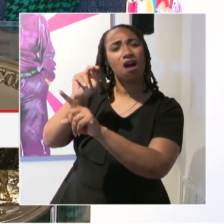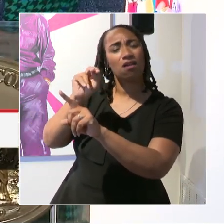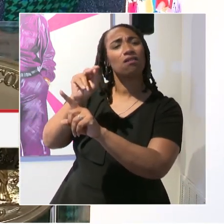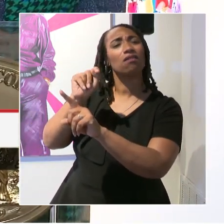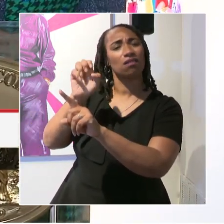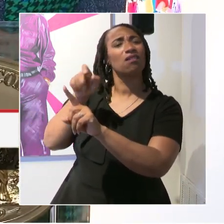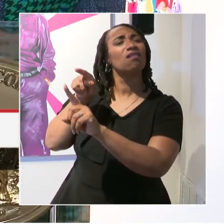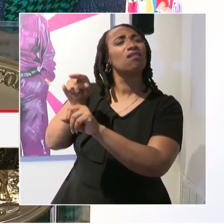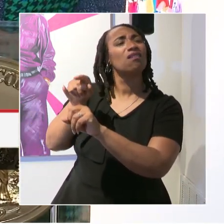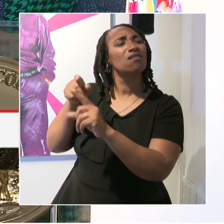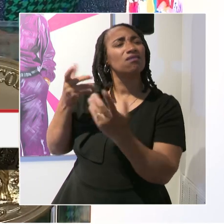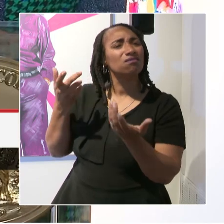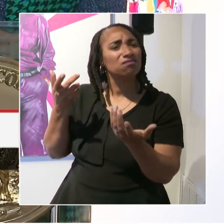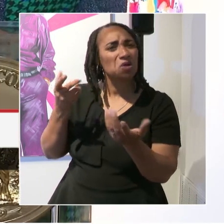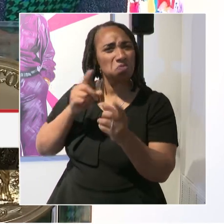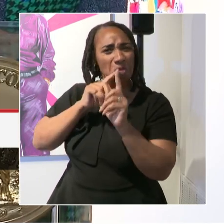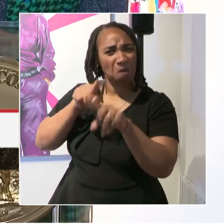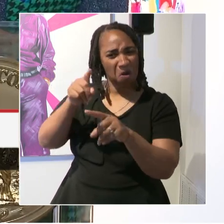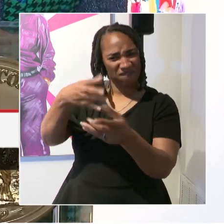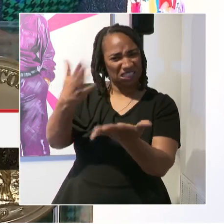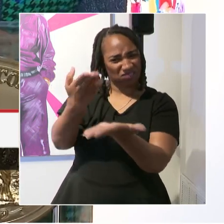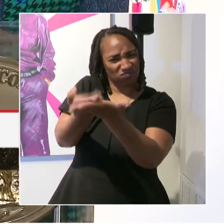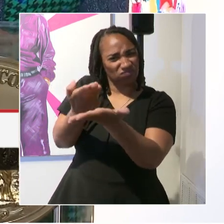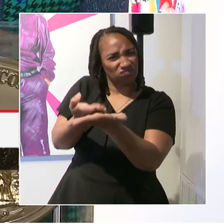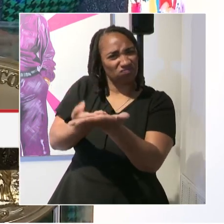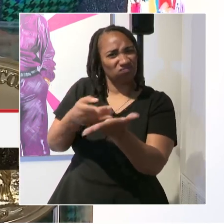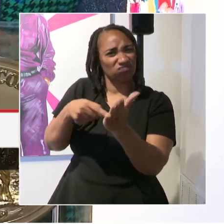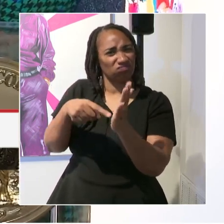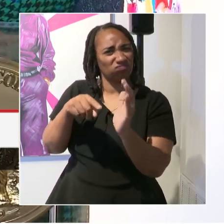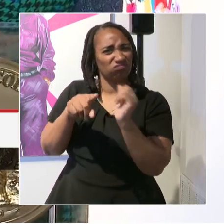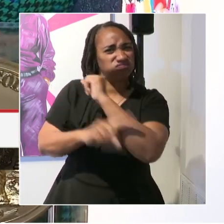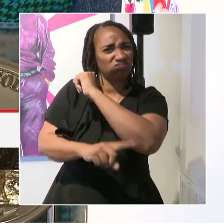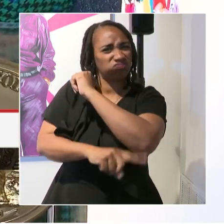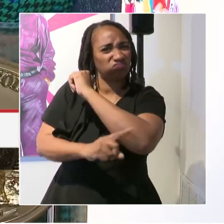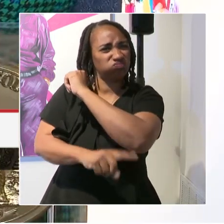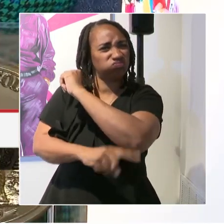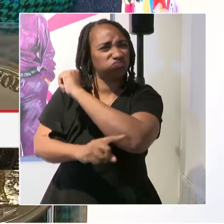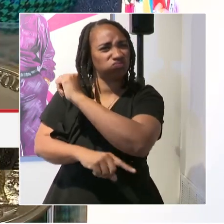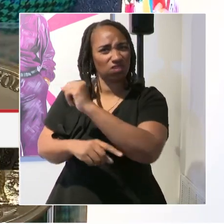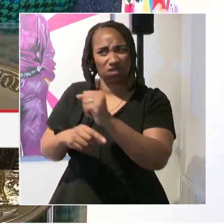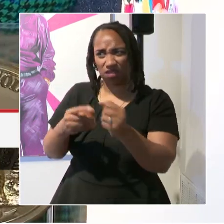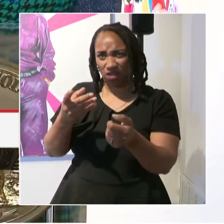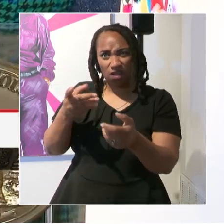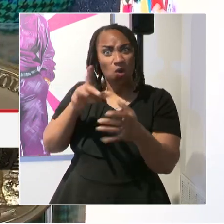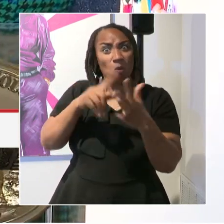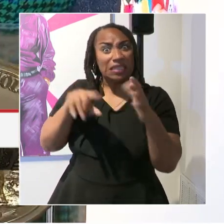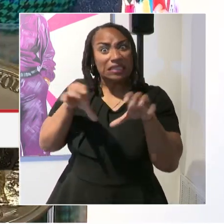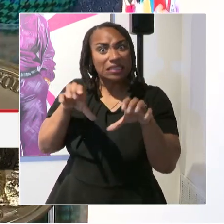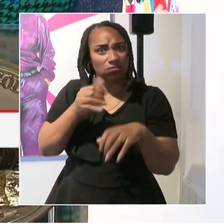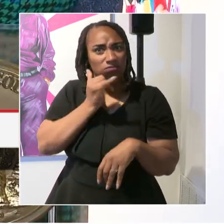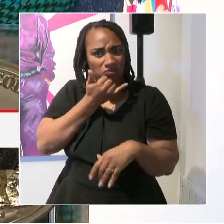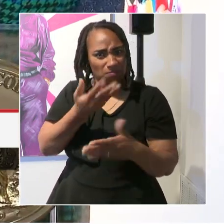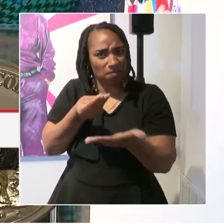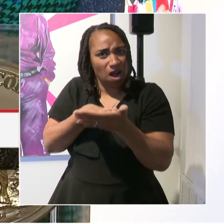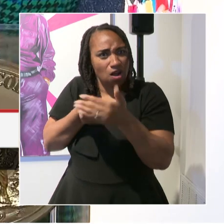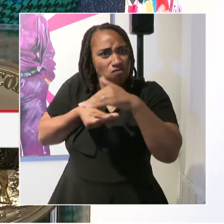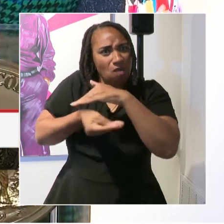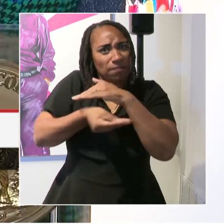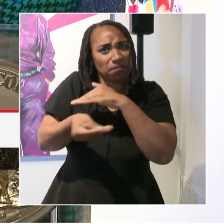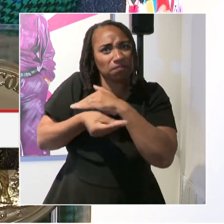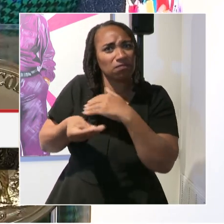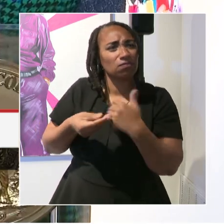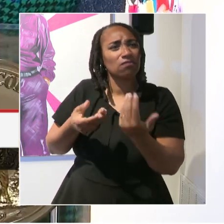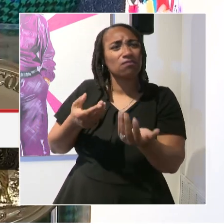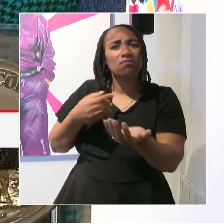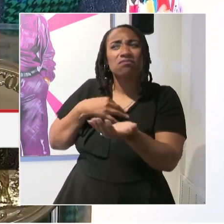broke council and city government rules stemming from his bribery charges. We'd like to get your response to that, and do you have any recommendations for the council going